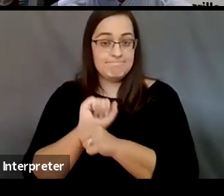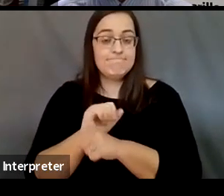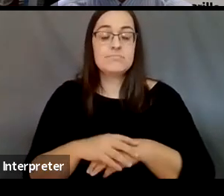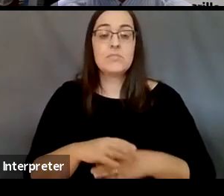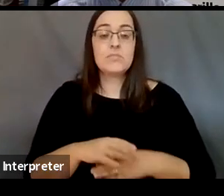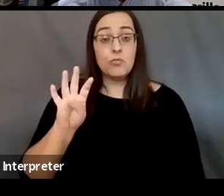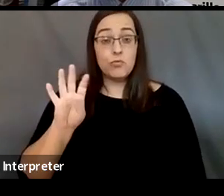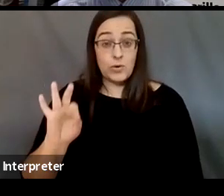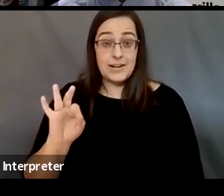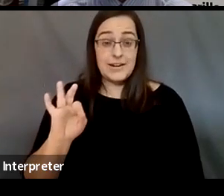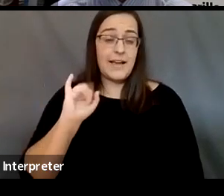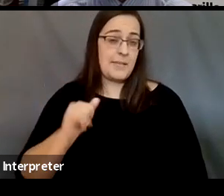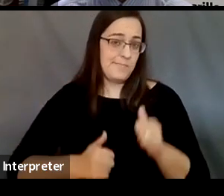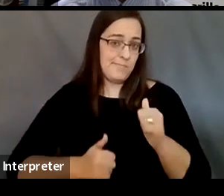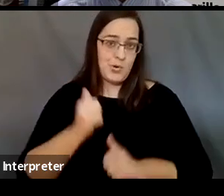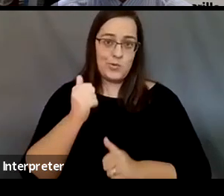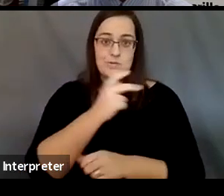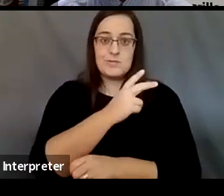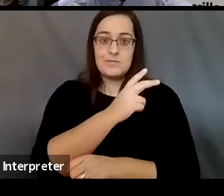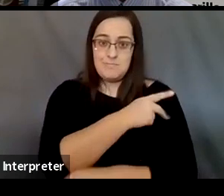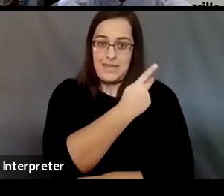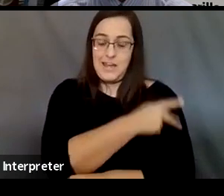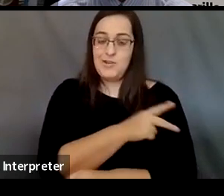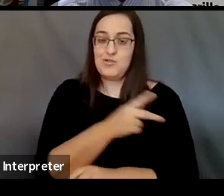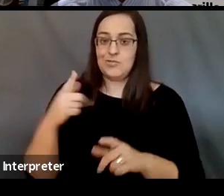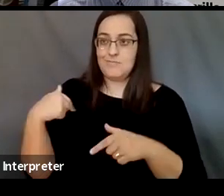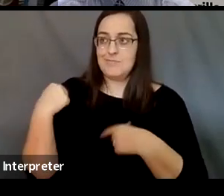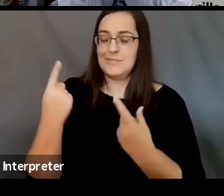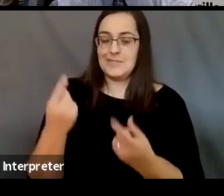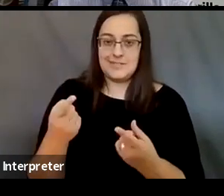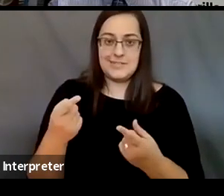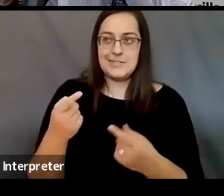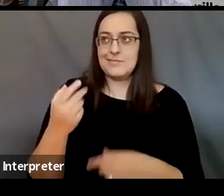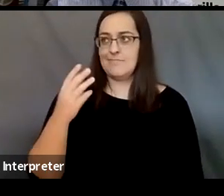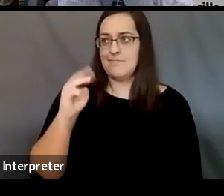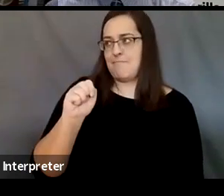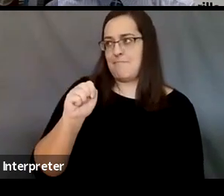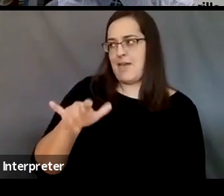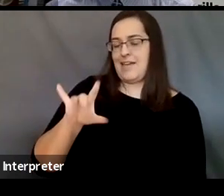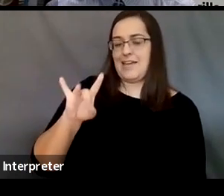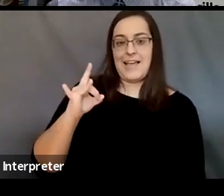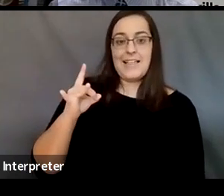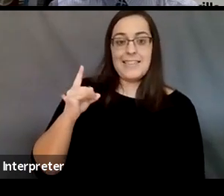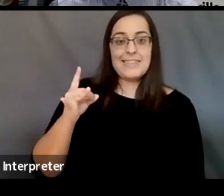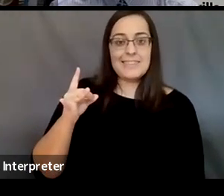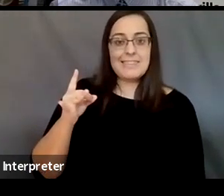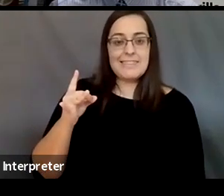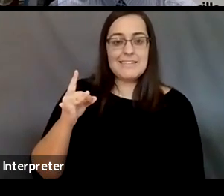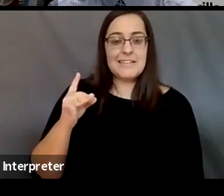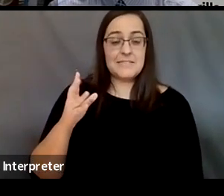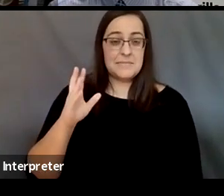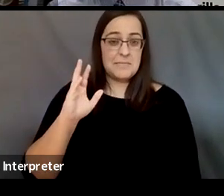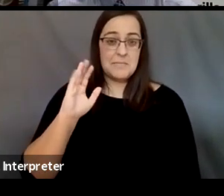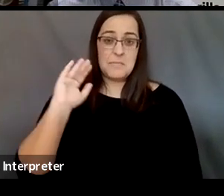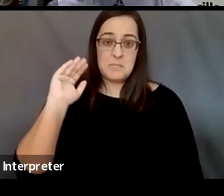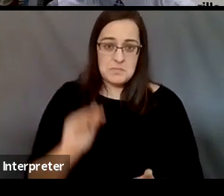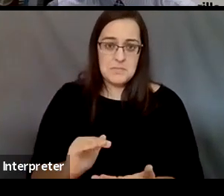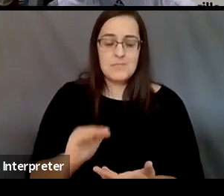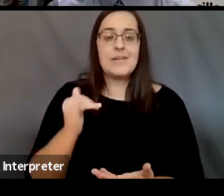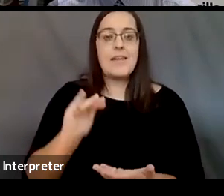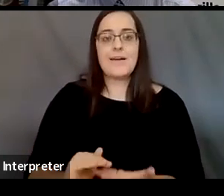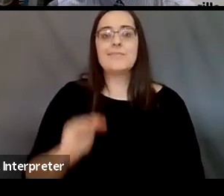number is the highest we've been since the peak we had at BSA back on May 8th earlier this year. We've been in